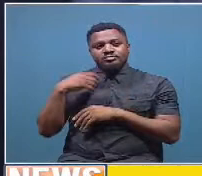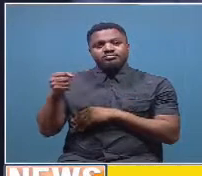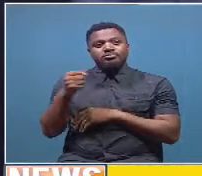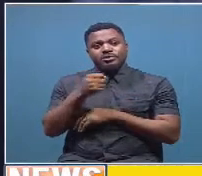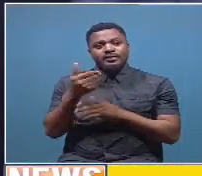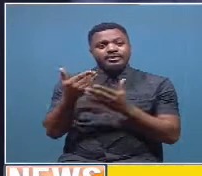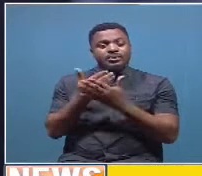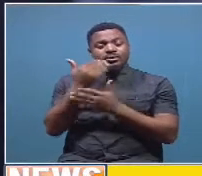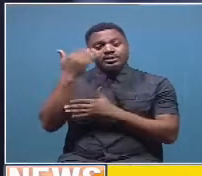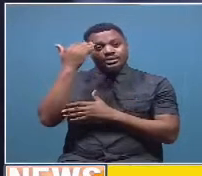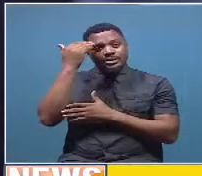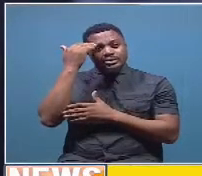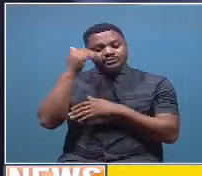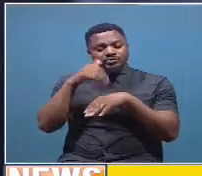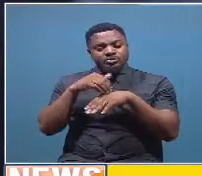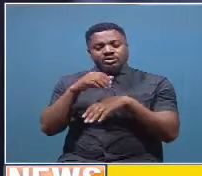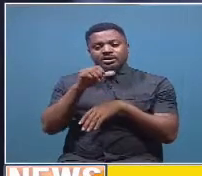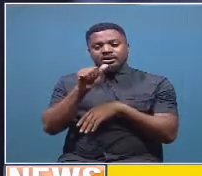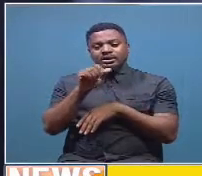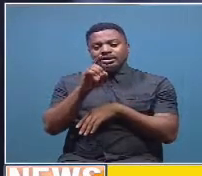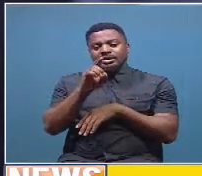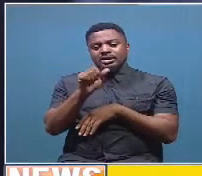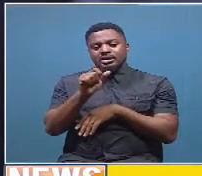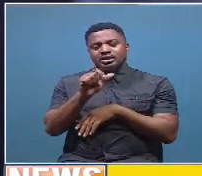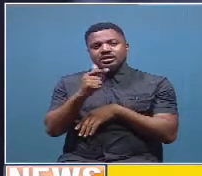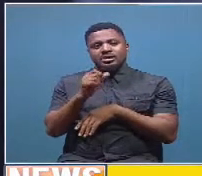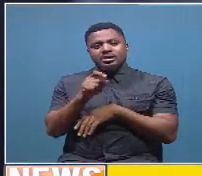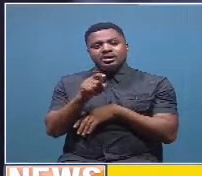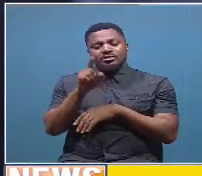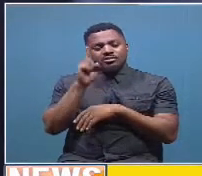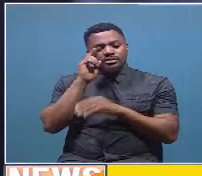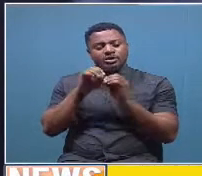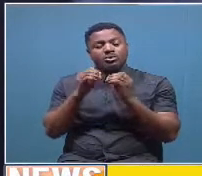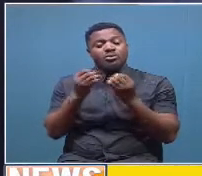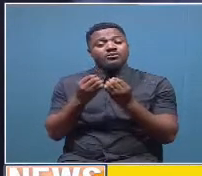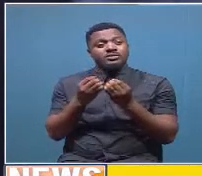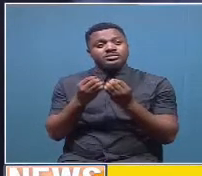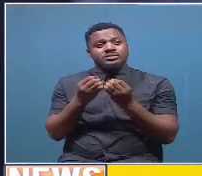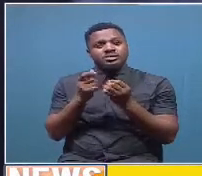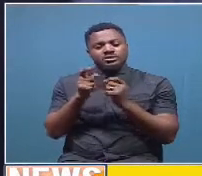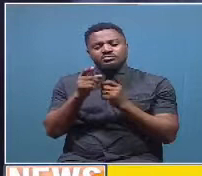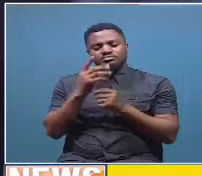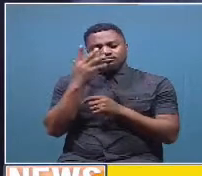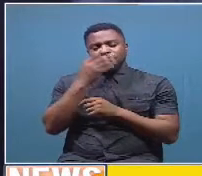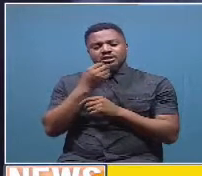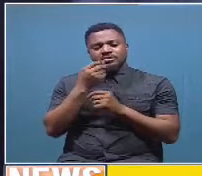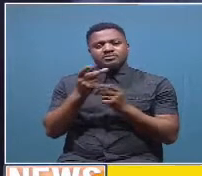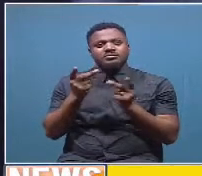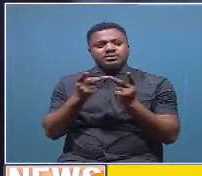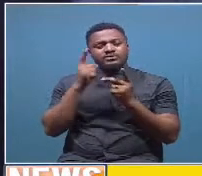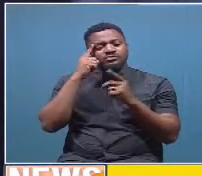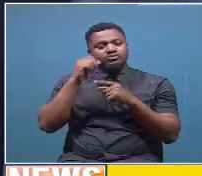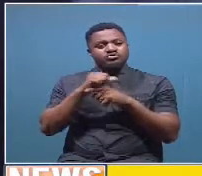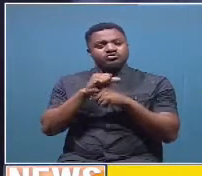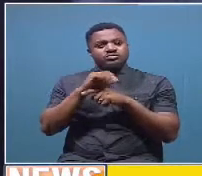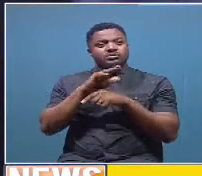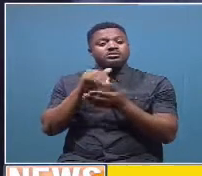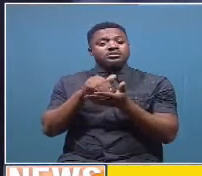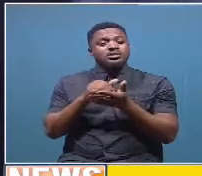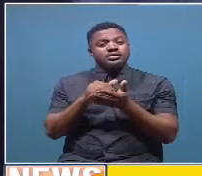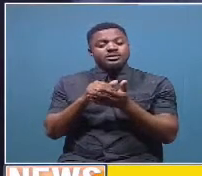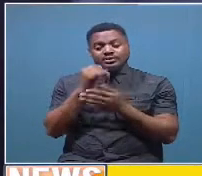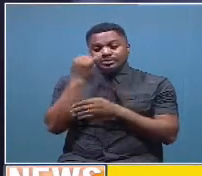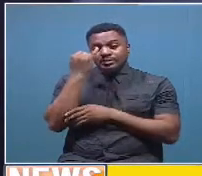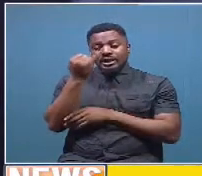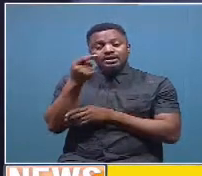a new head to head the Dakar the Algiers office, which is a very nice office for training center. And the